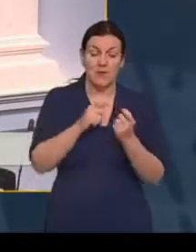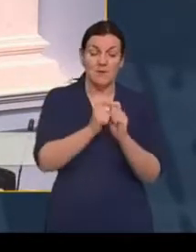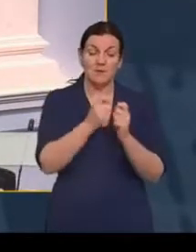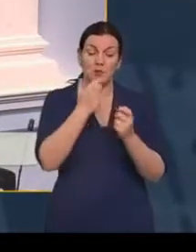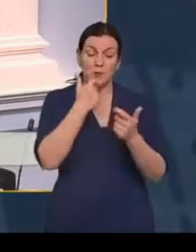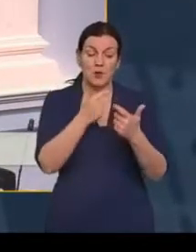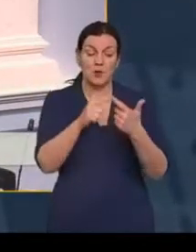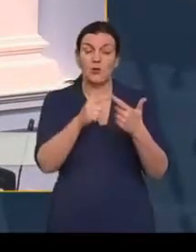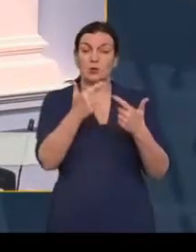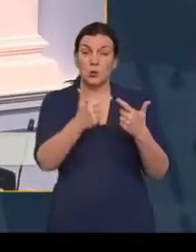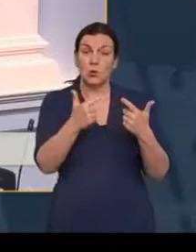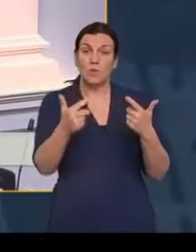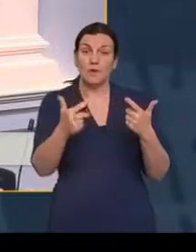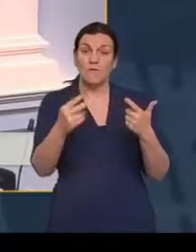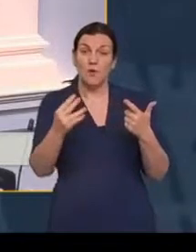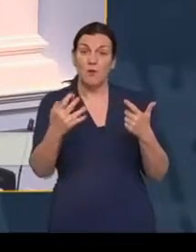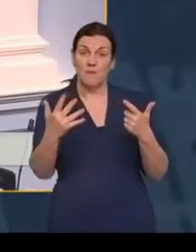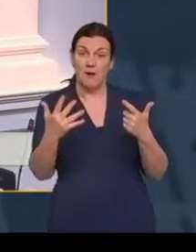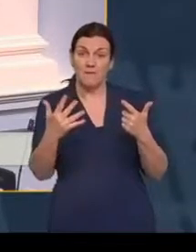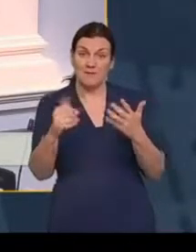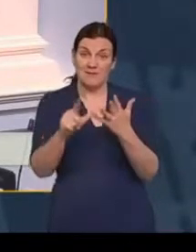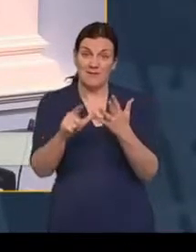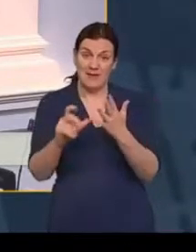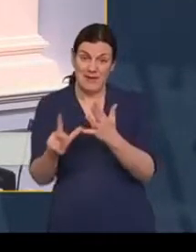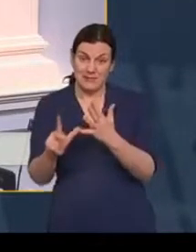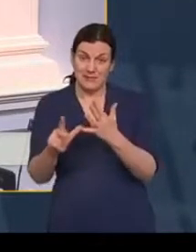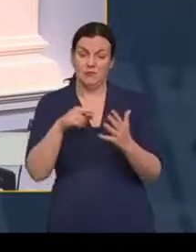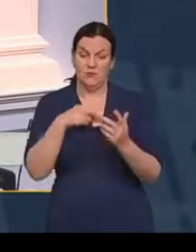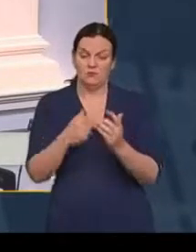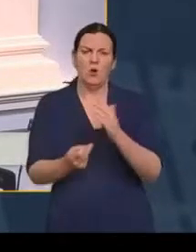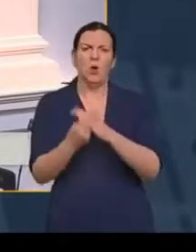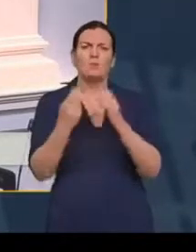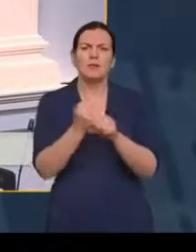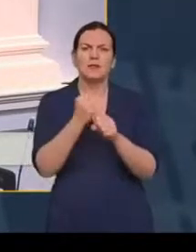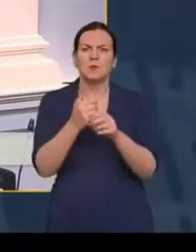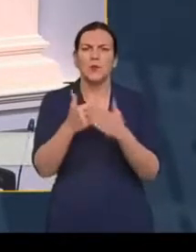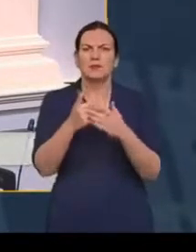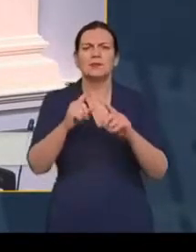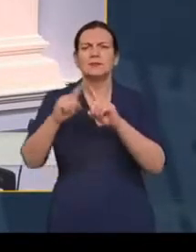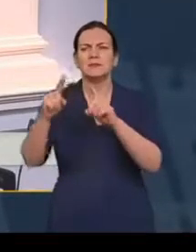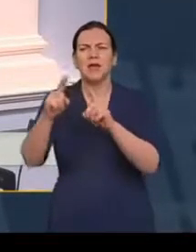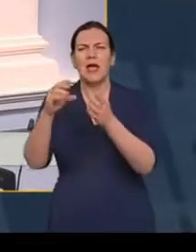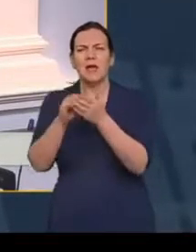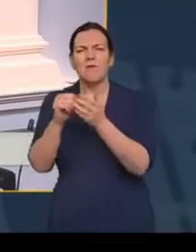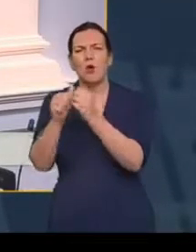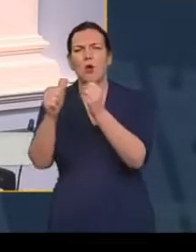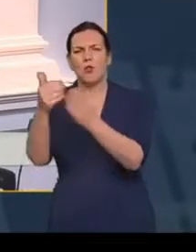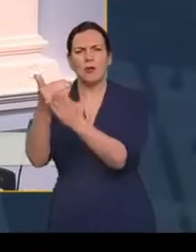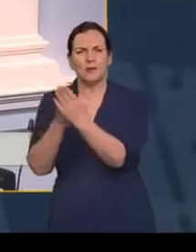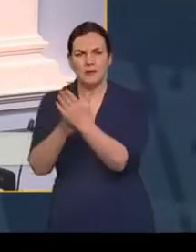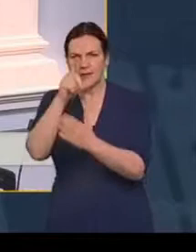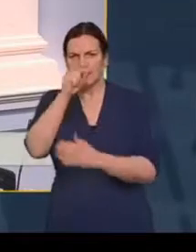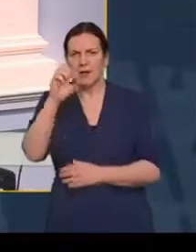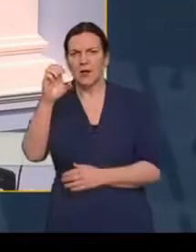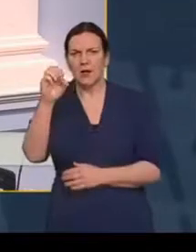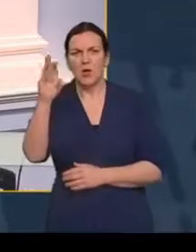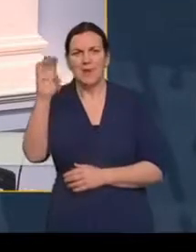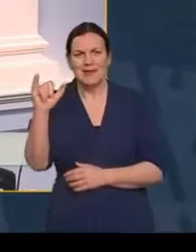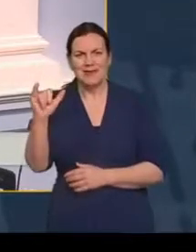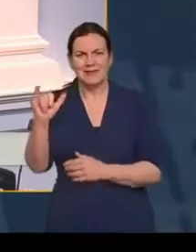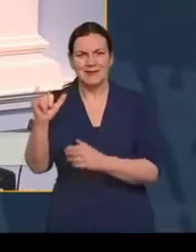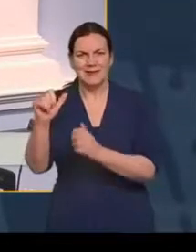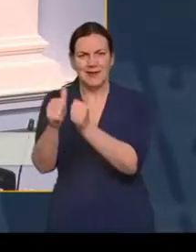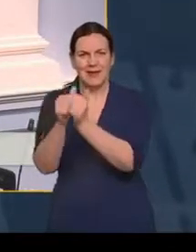Amendments number 2, 3, 4, 5, 7 and 8. They're updating the reference to the Companies Act that making